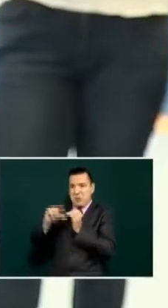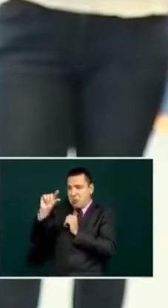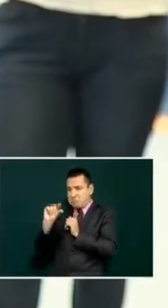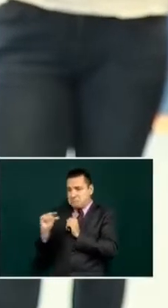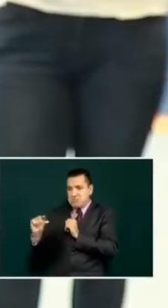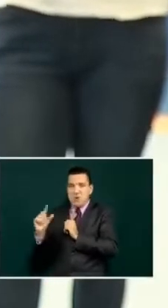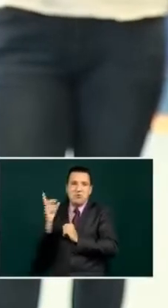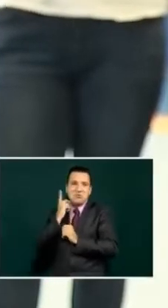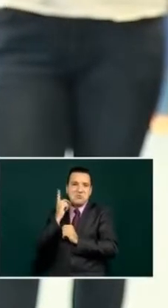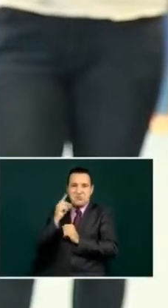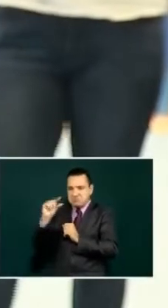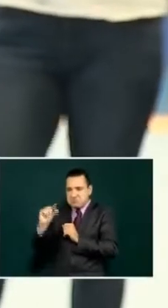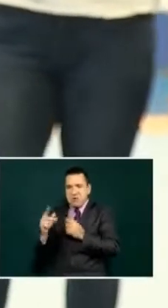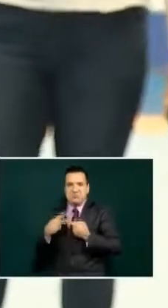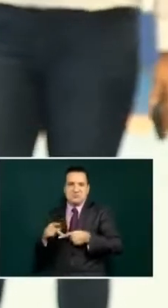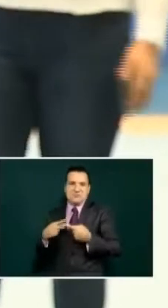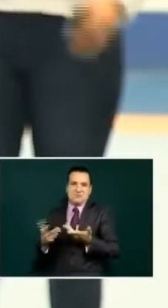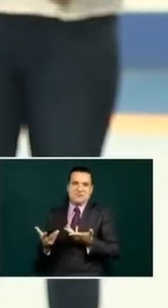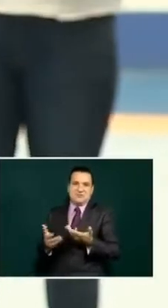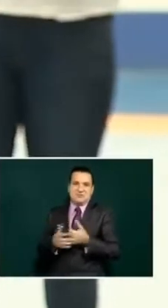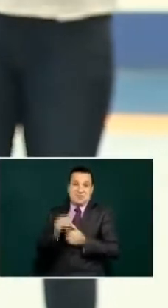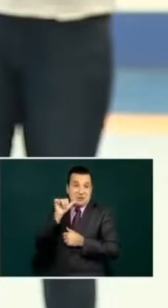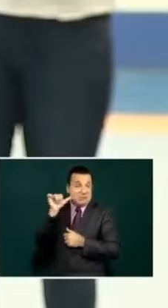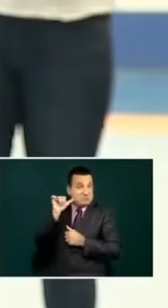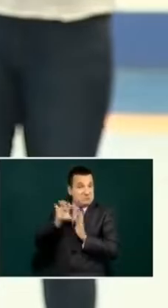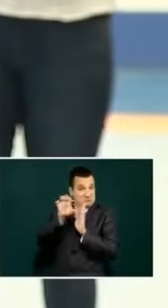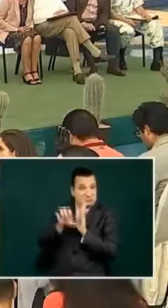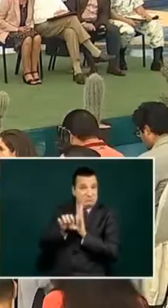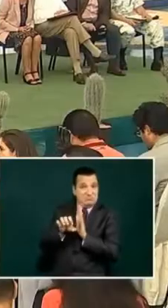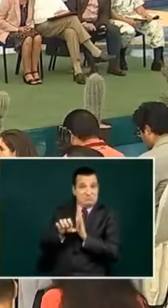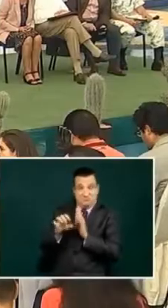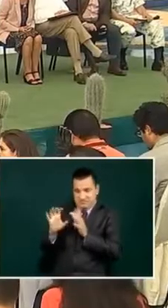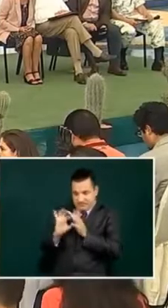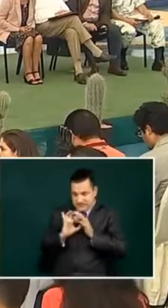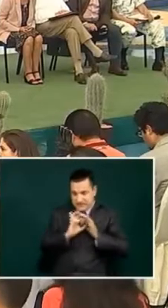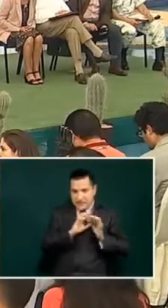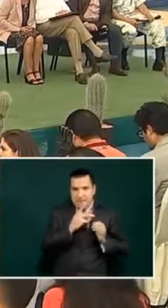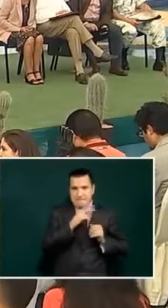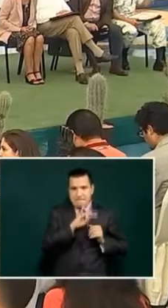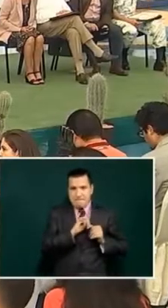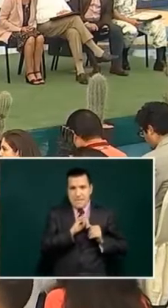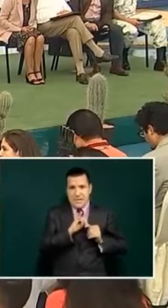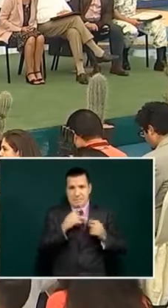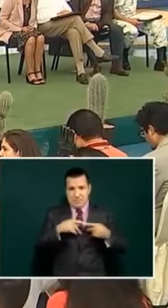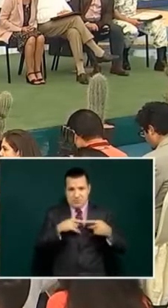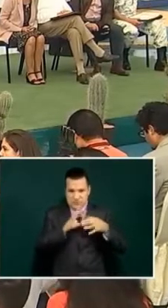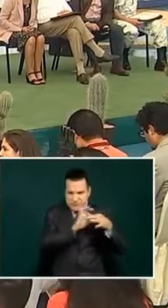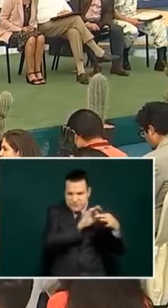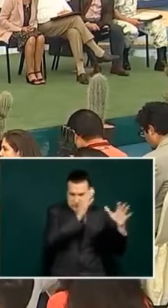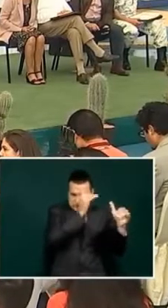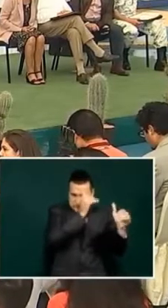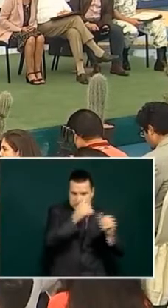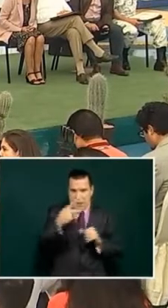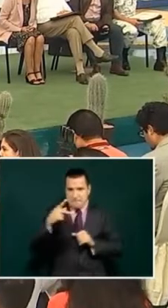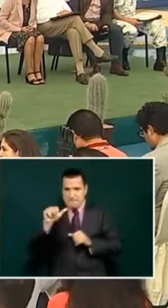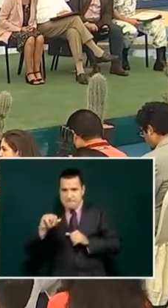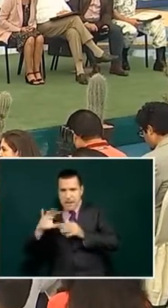taken by that minority because yesterday the police